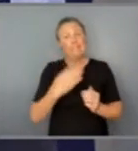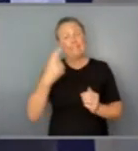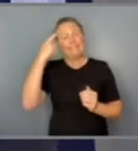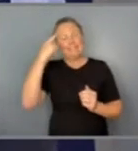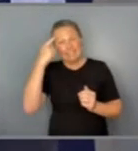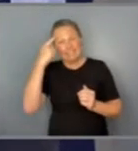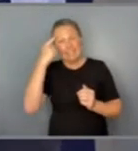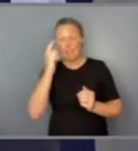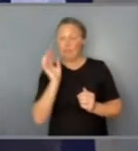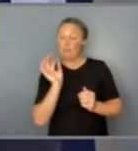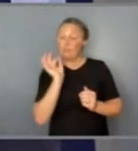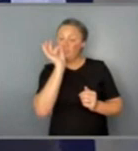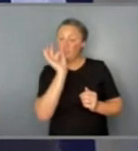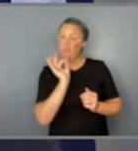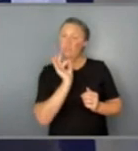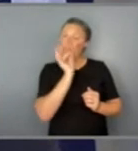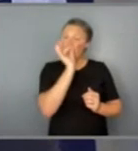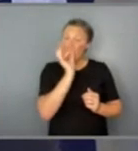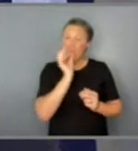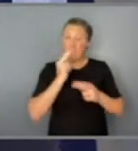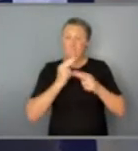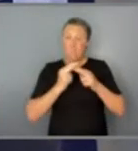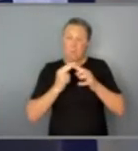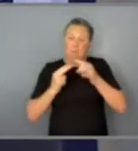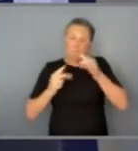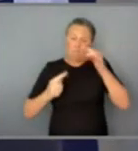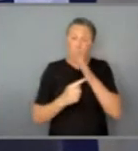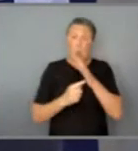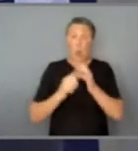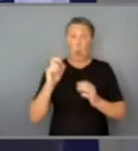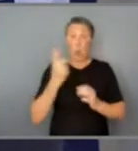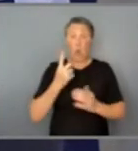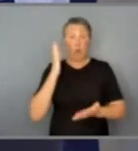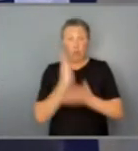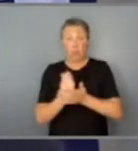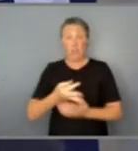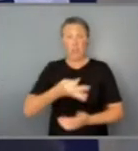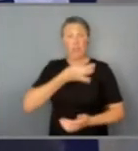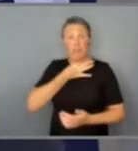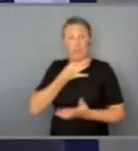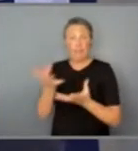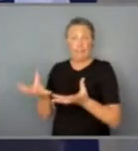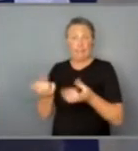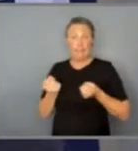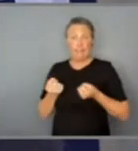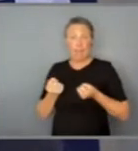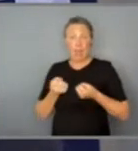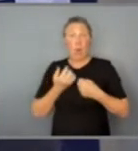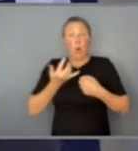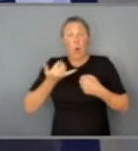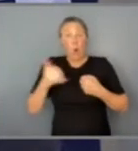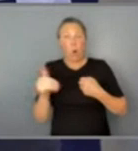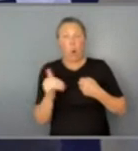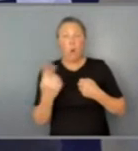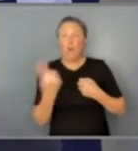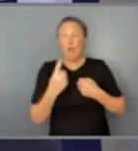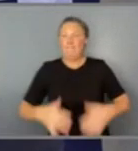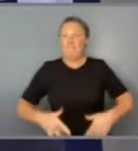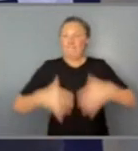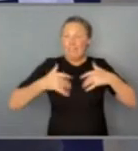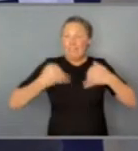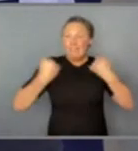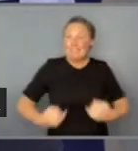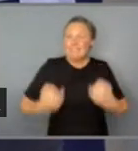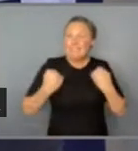PCR tests on those who are close contacts and those who are symptomatic, and people who can get those